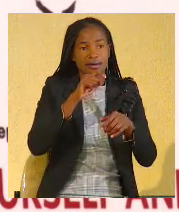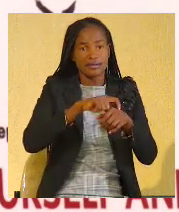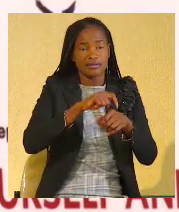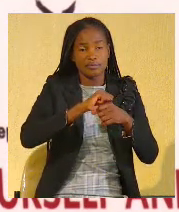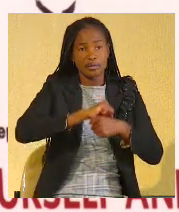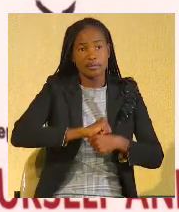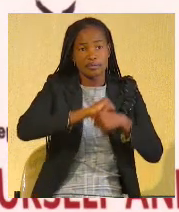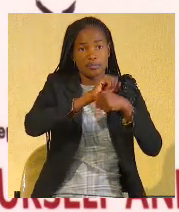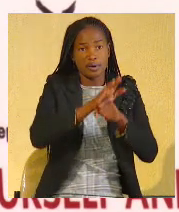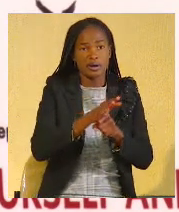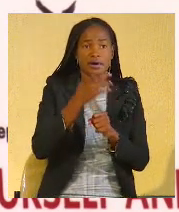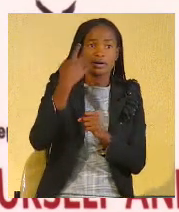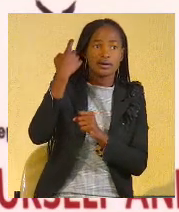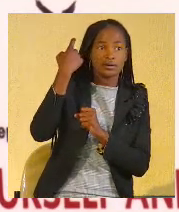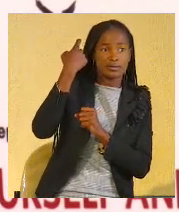from the Ministry of Health,